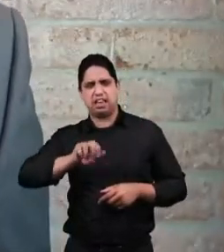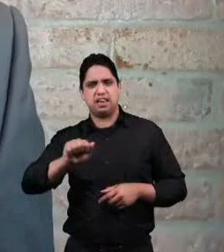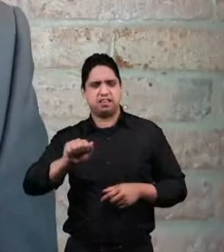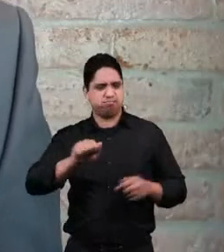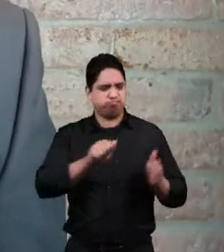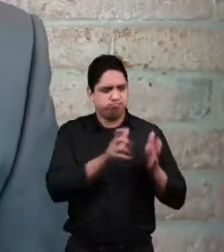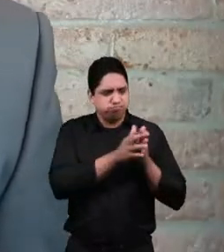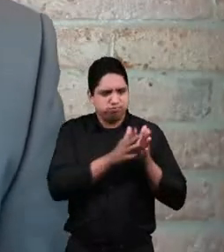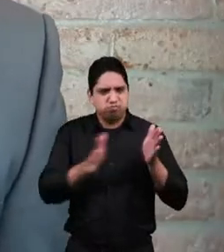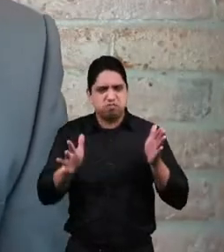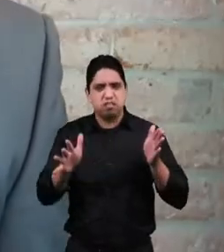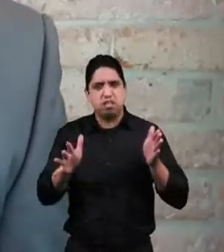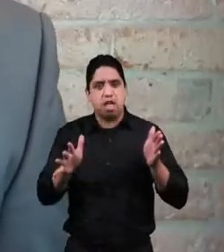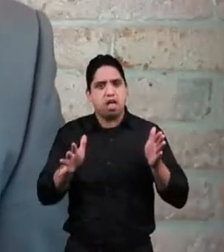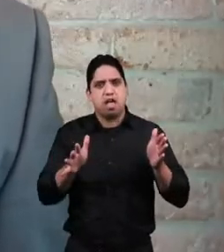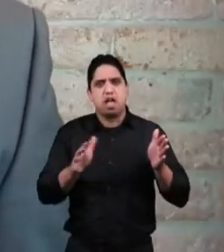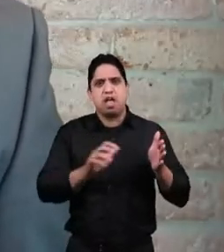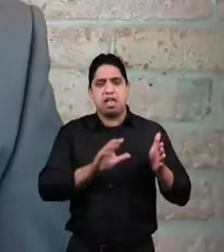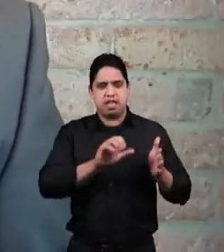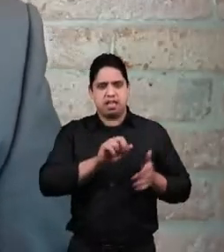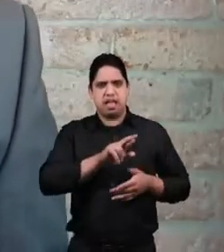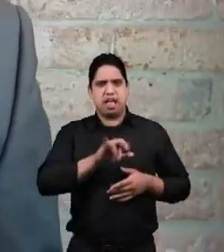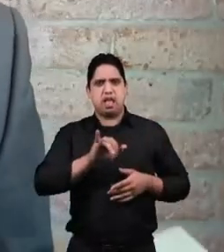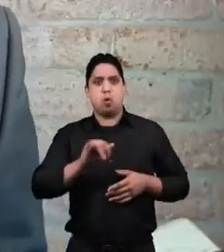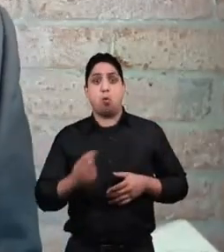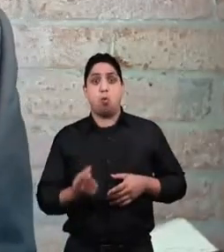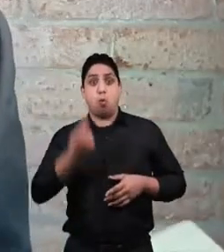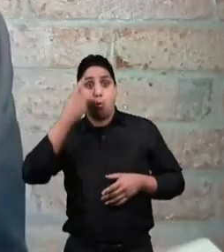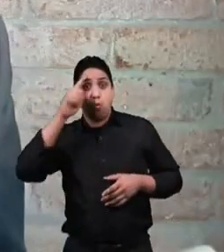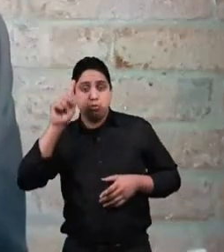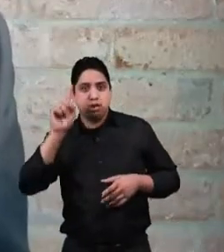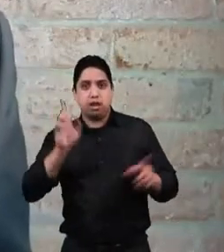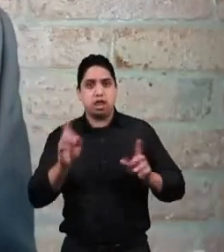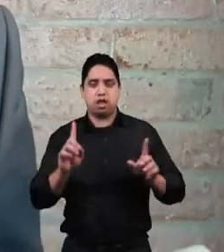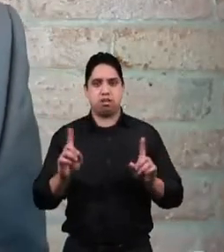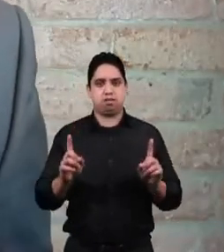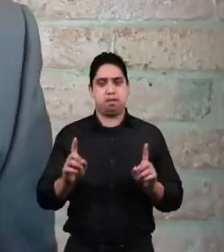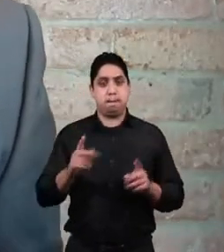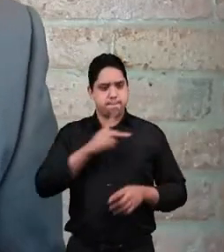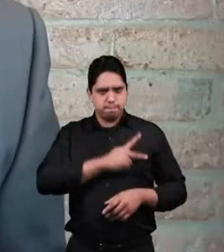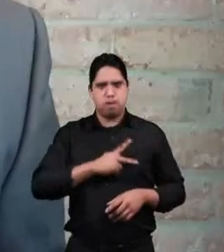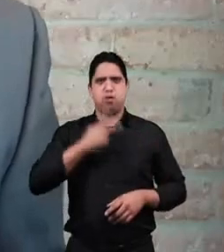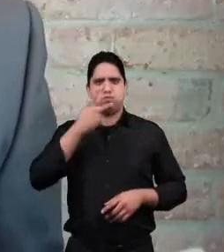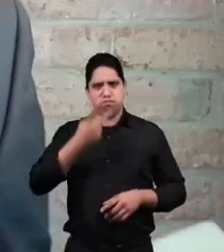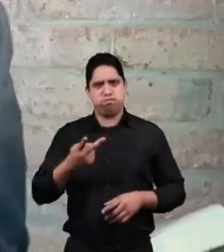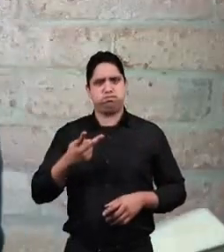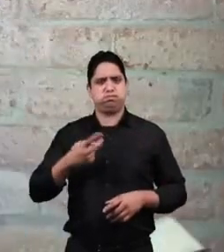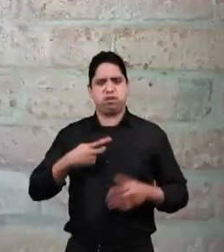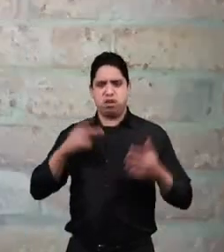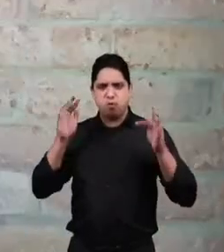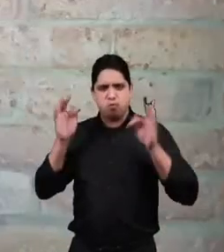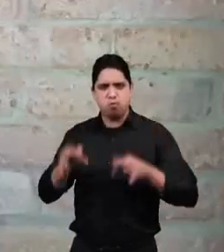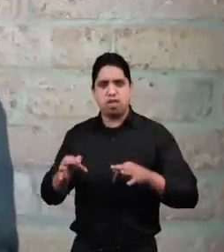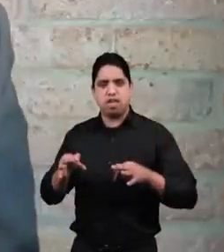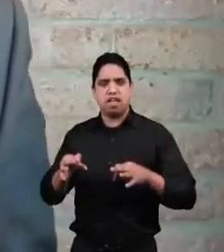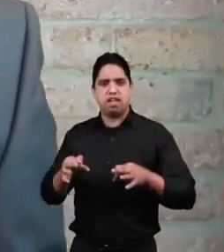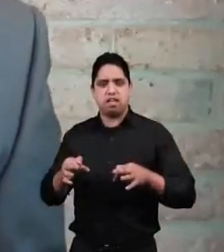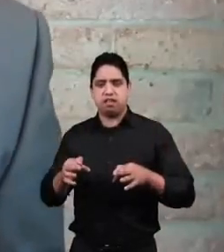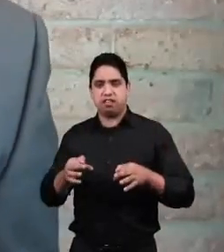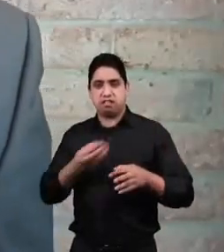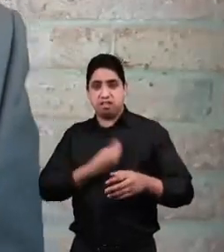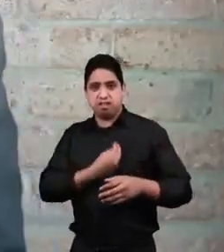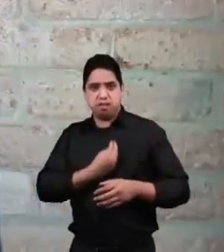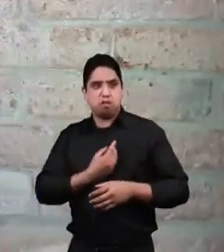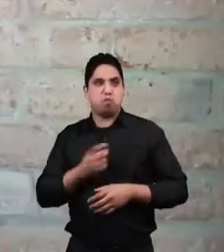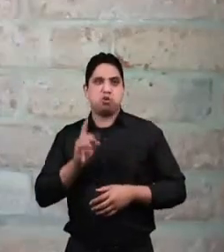A career is not an adventure. Paul says, I've ended my career. It